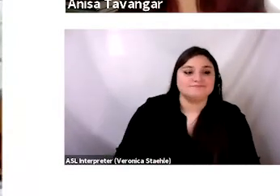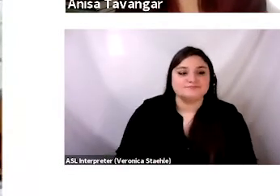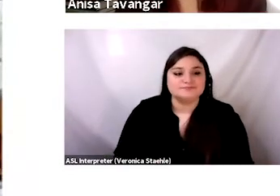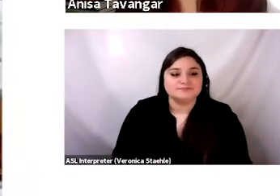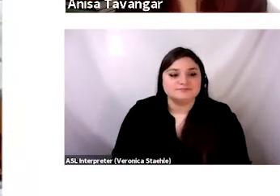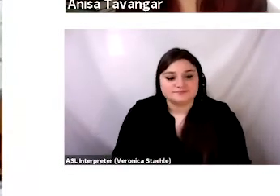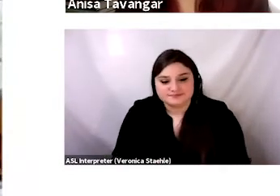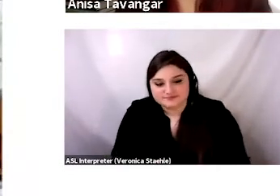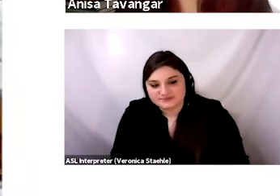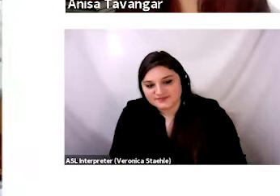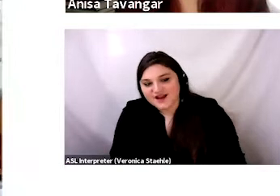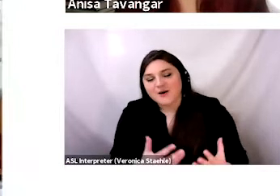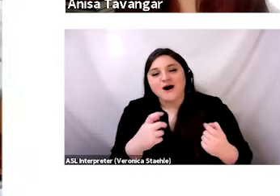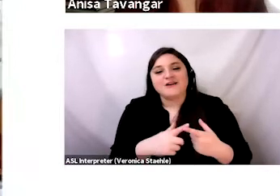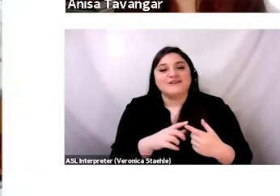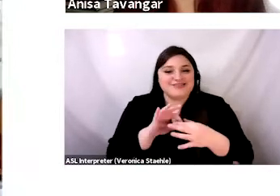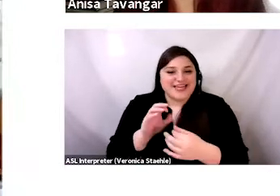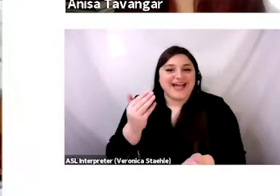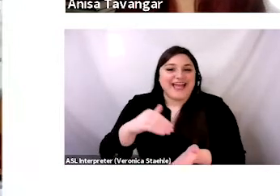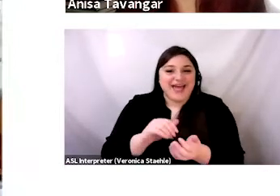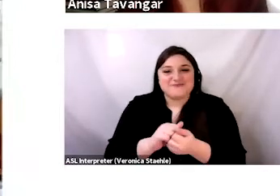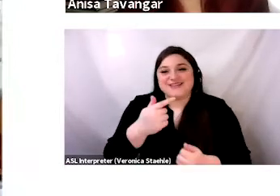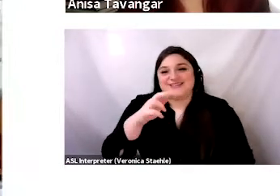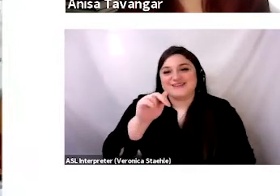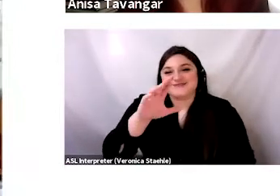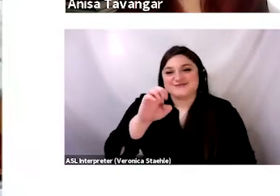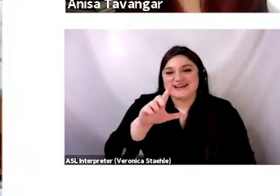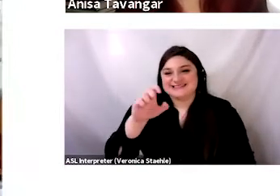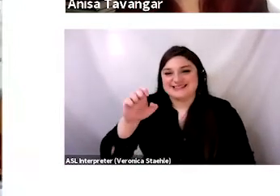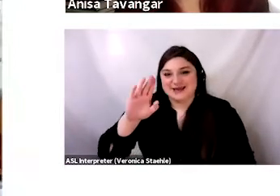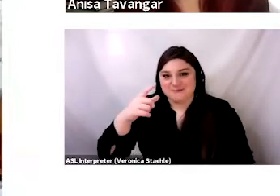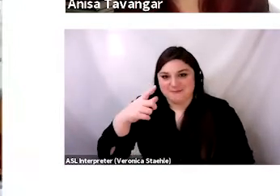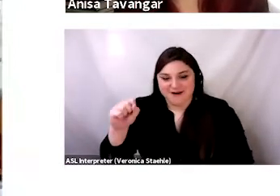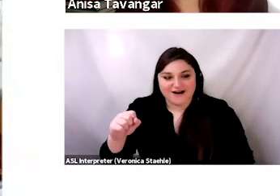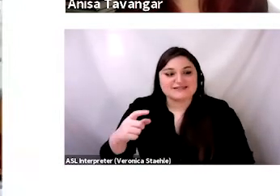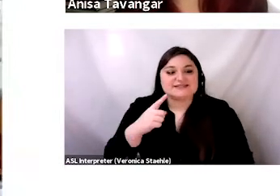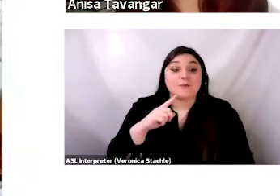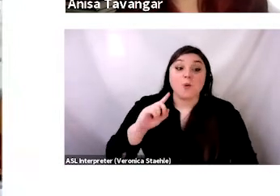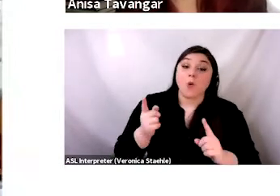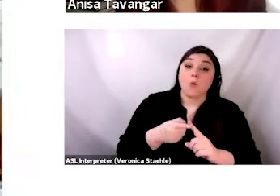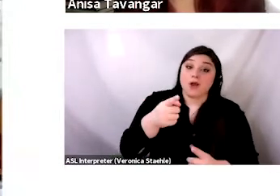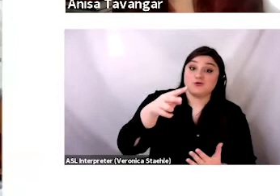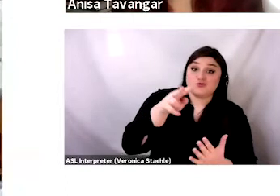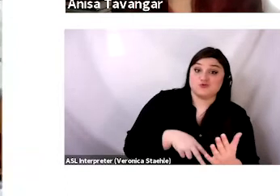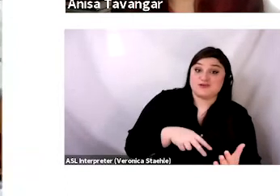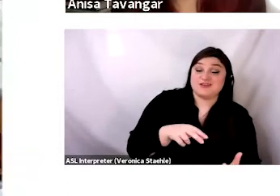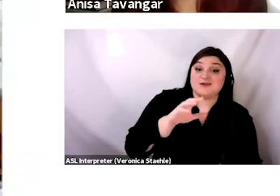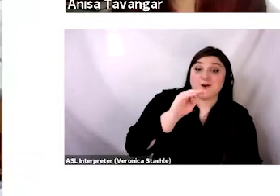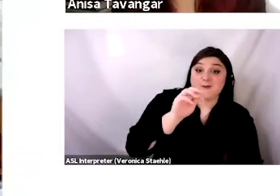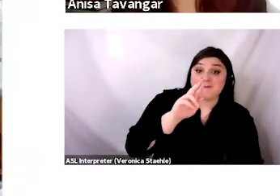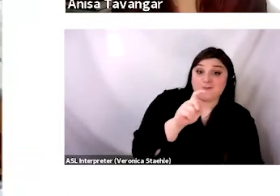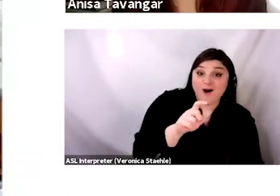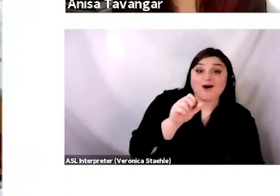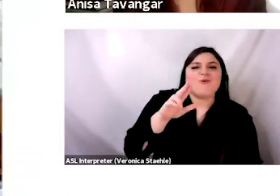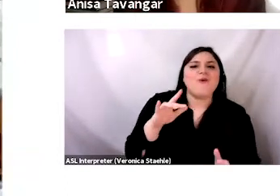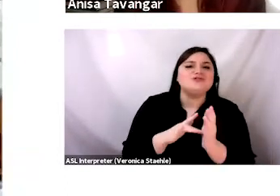To bring it back to Grace Lee Boggs, who we heard one quote from, she says, "When you read Marx or Jesus this way, you